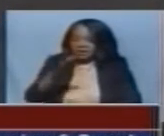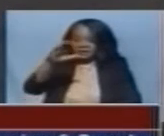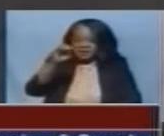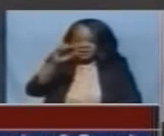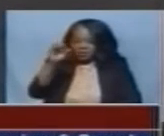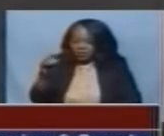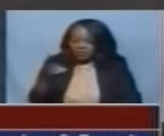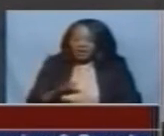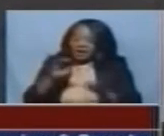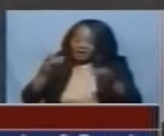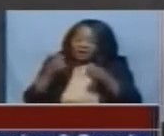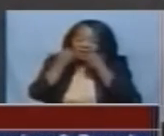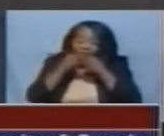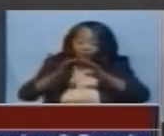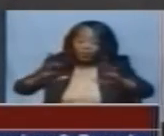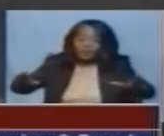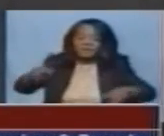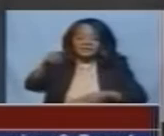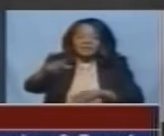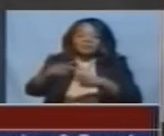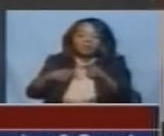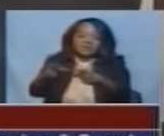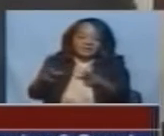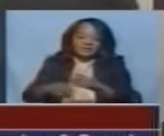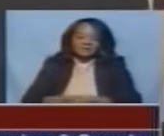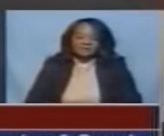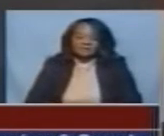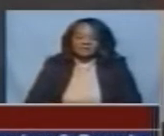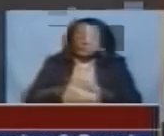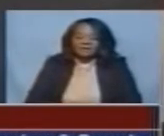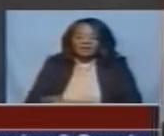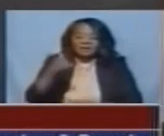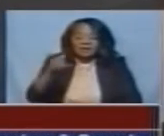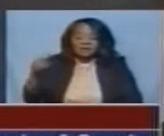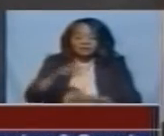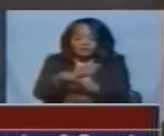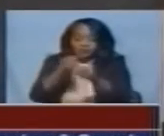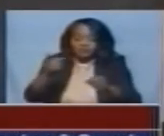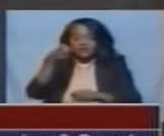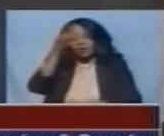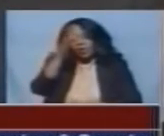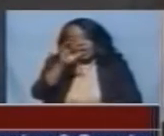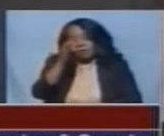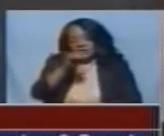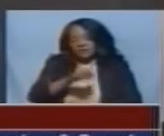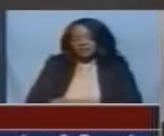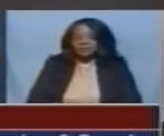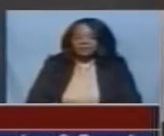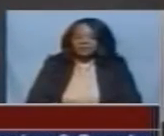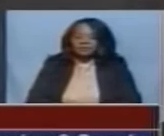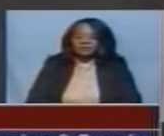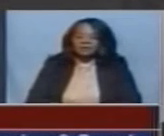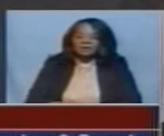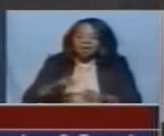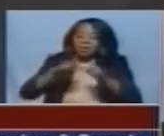nothing. Okay, so the issue of tackling corruption, Grevazio, is a bigger